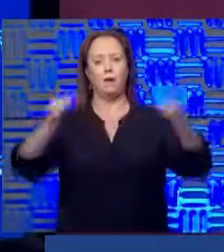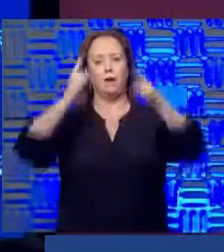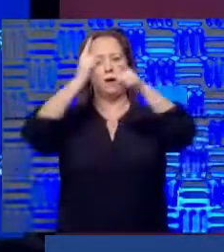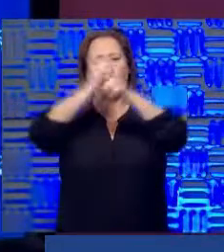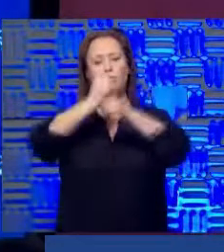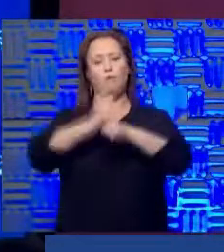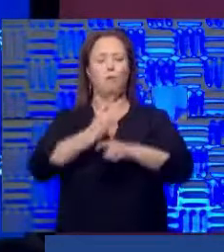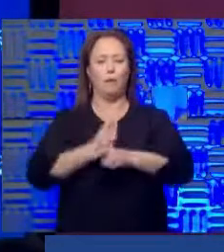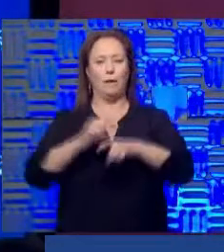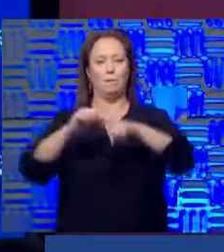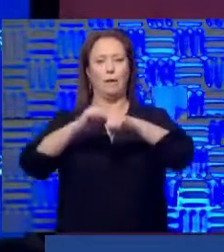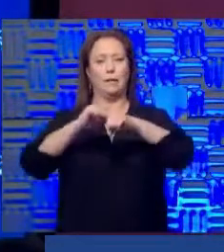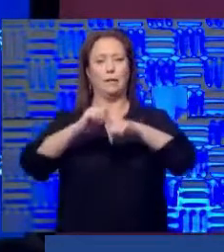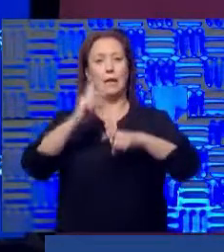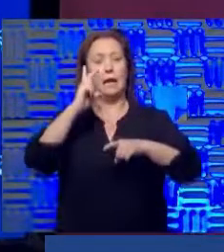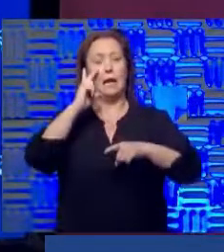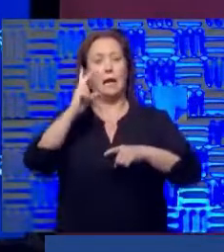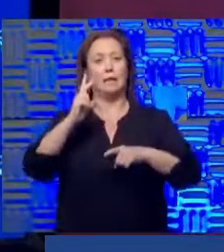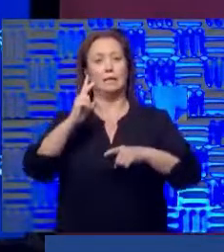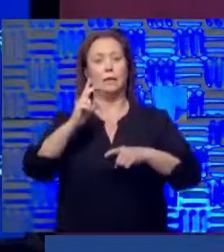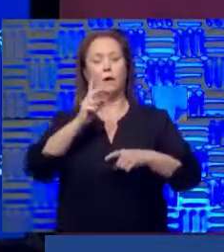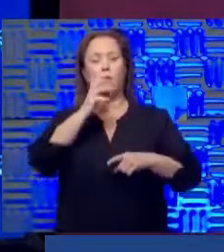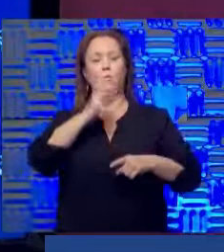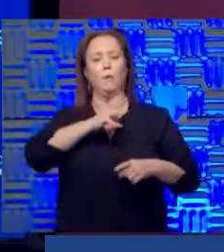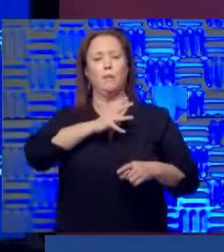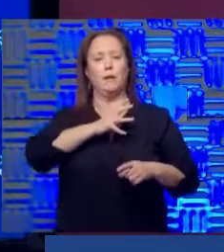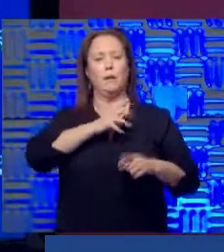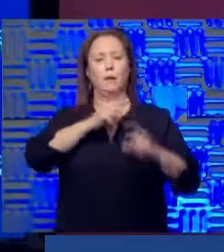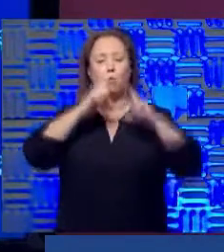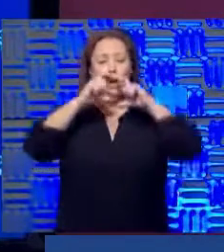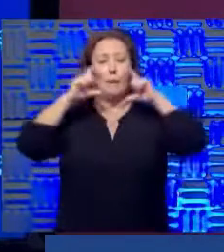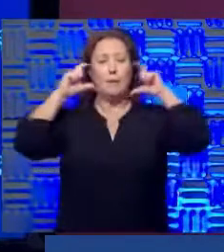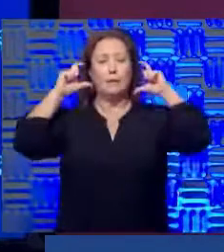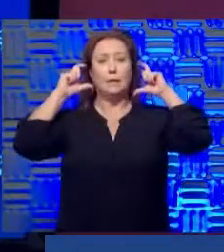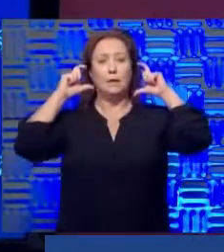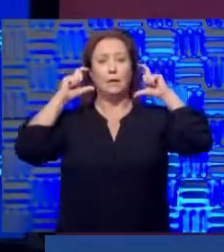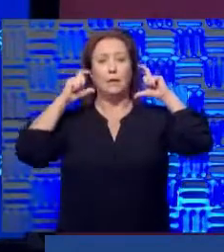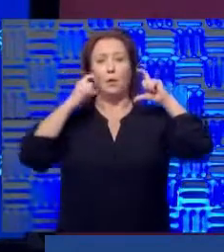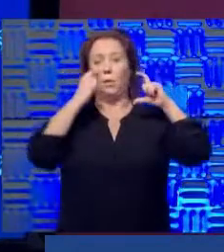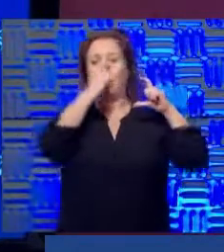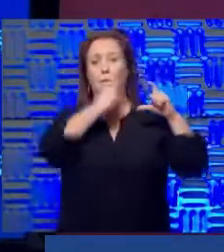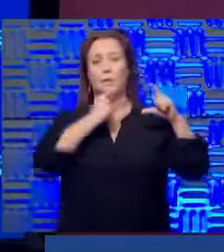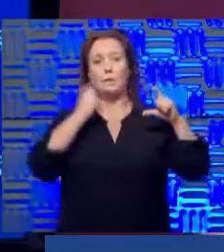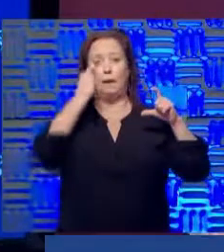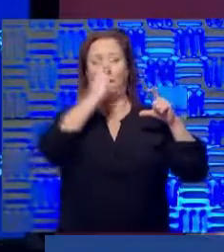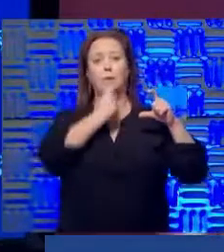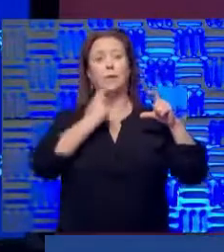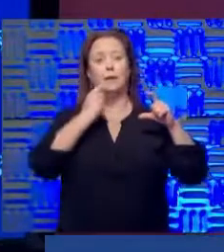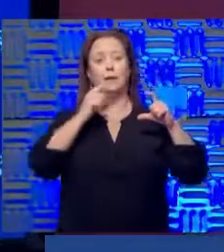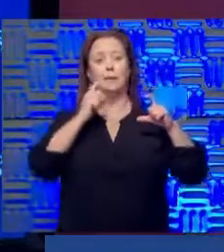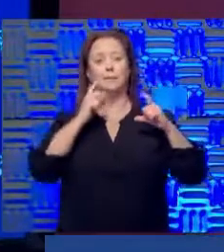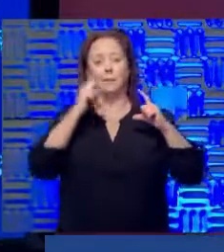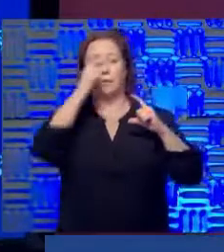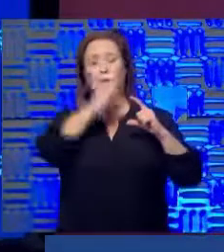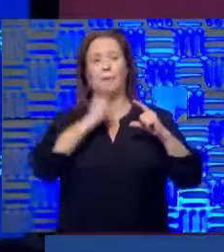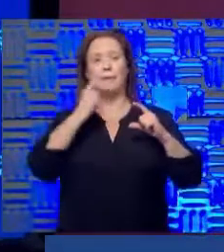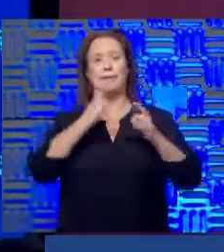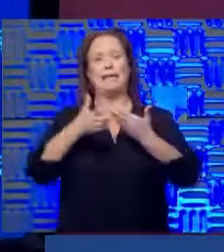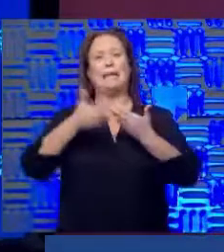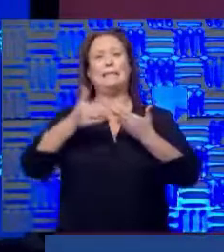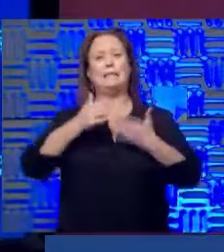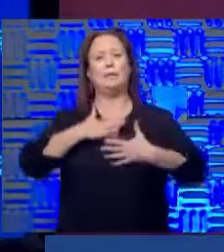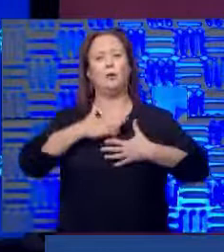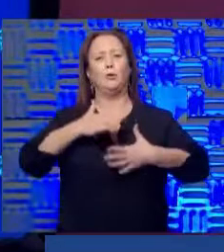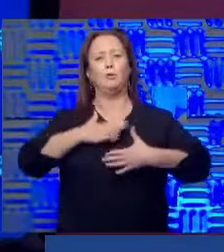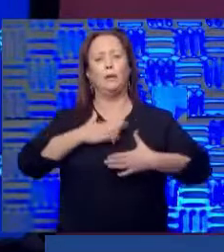appropriate practices. I saw a meme of a woman wearing a mask with the nose and mouth cut out. And somebody asked, what are you doing? She said, it's a lot easier to